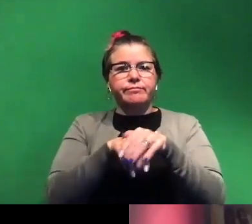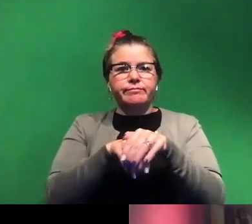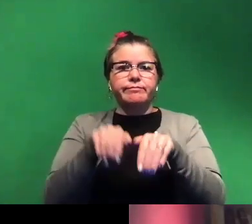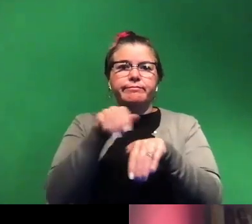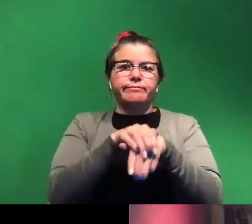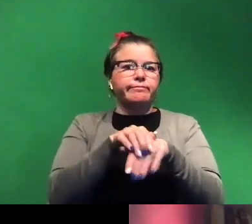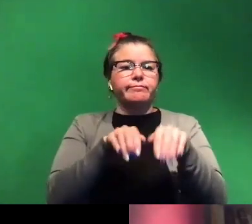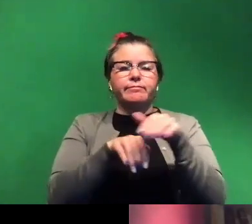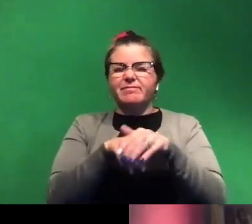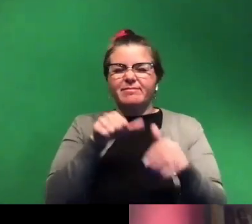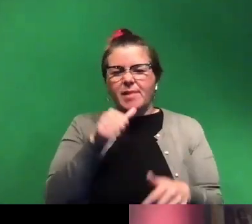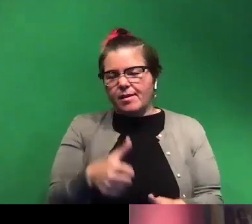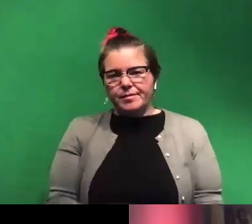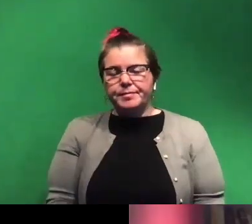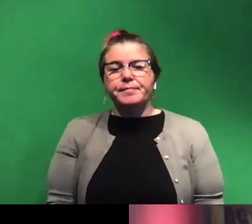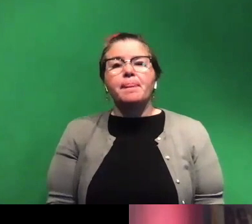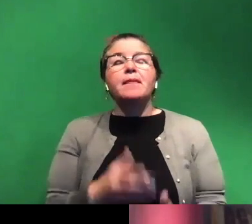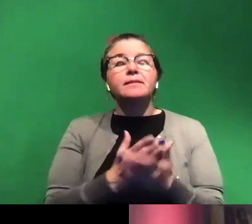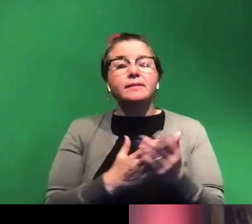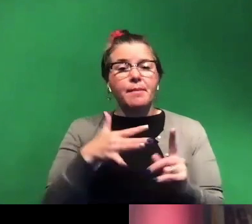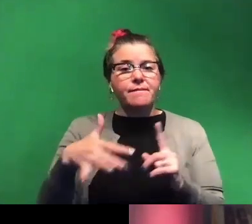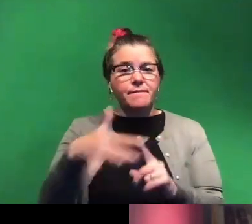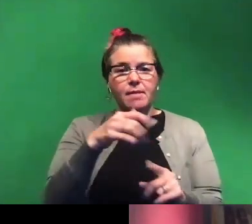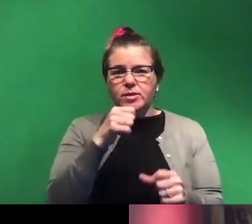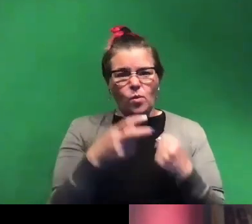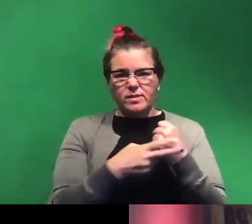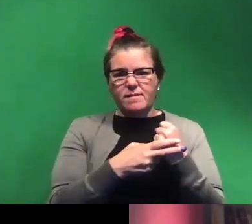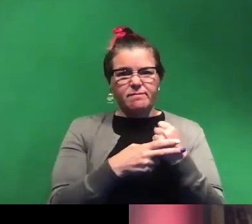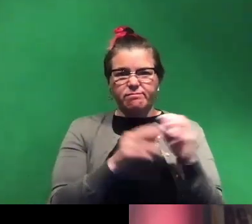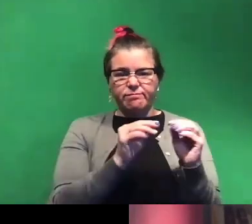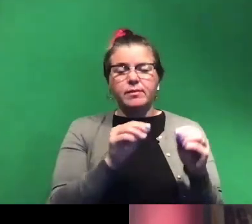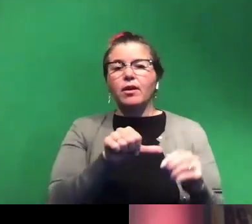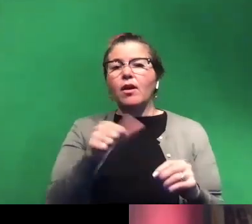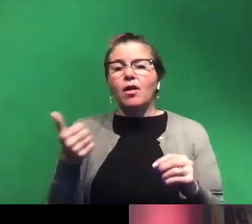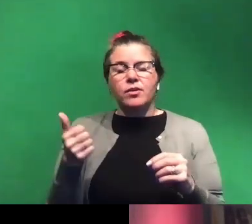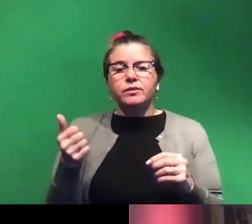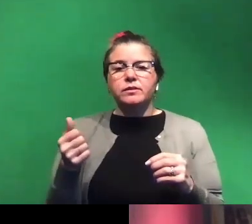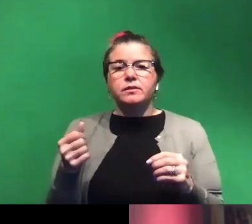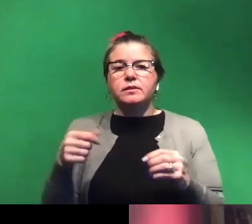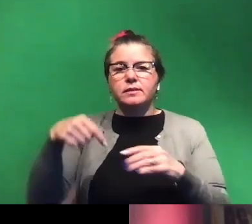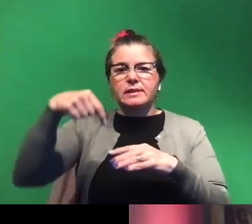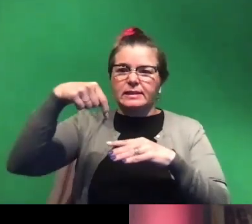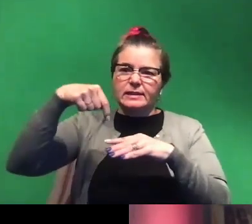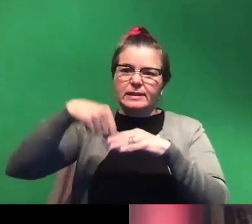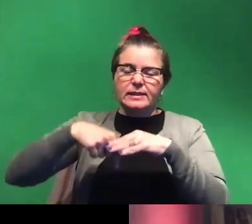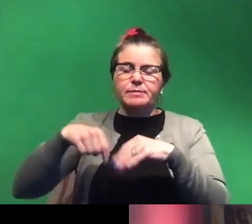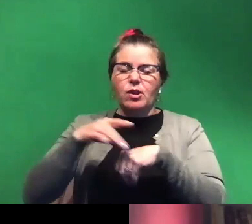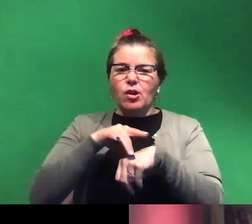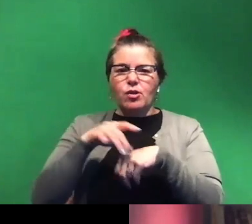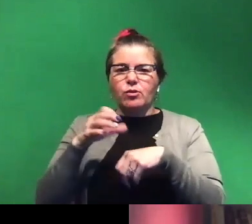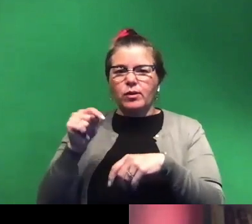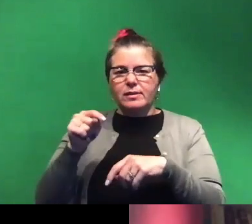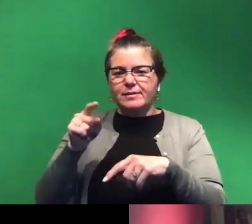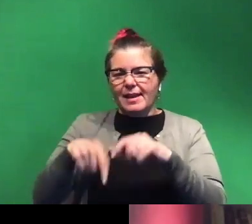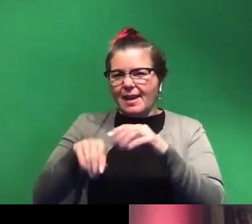up over time. Some environments don't get preserved at all. Other ones like are probably, deep in the Earth's crust that we don't have access